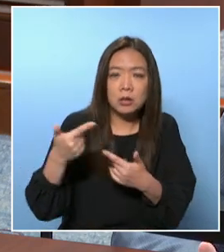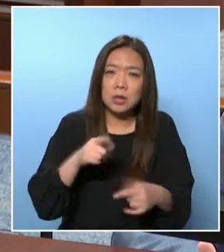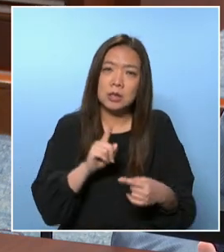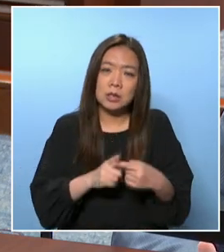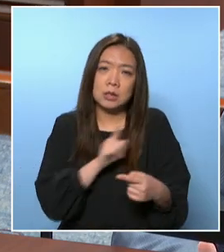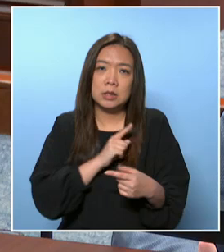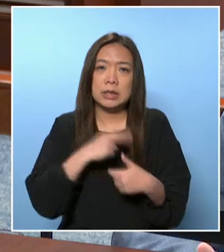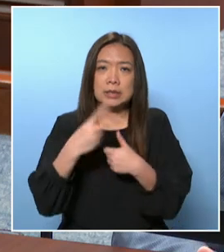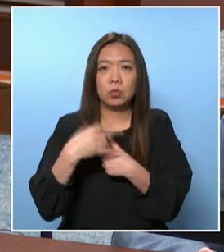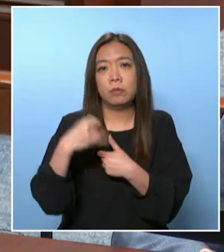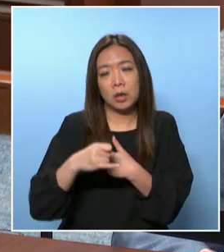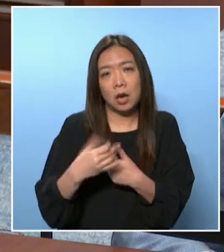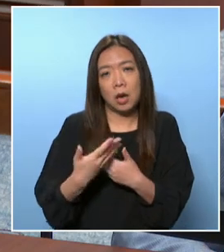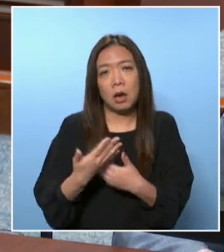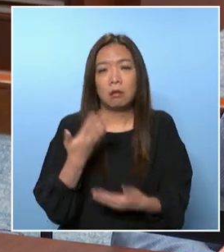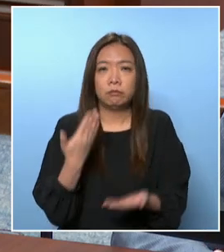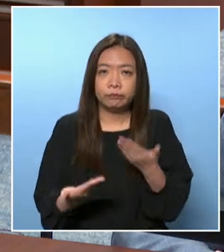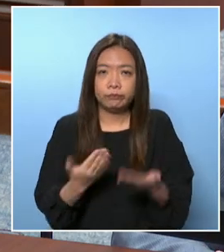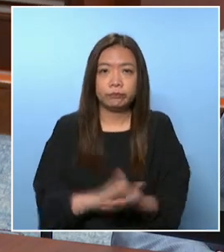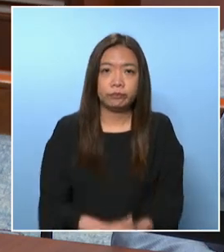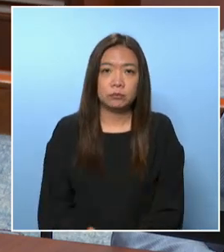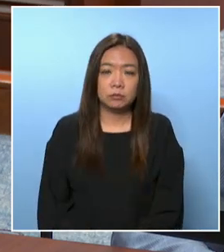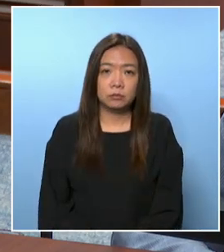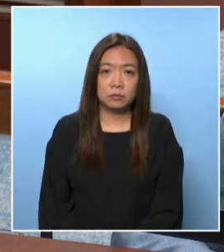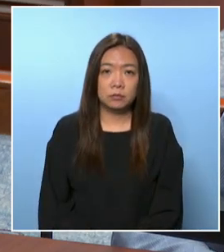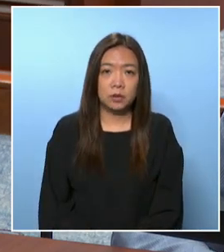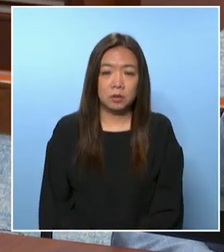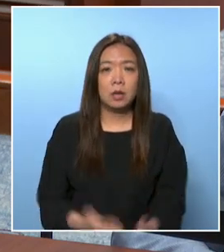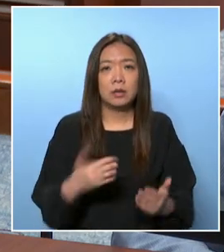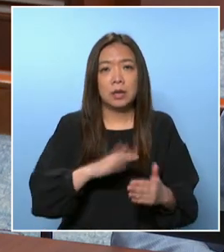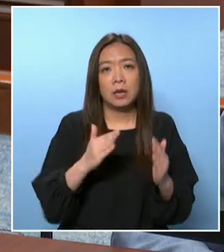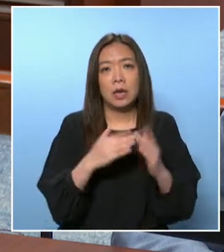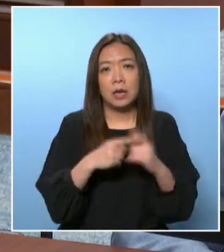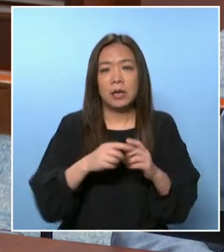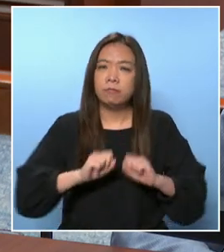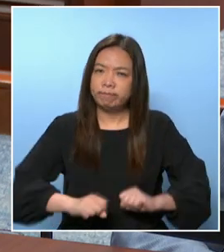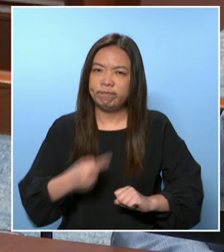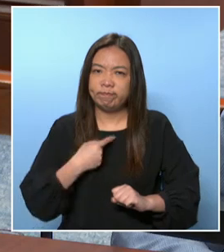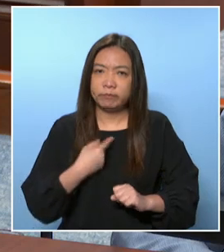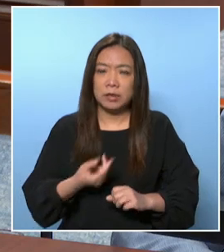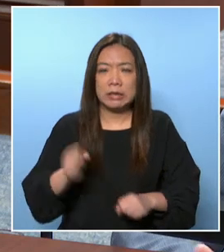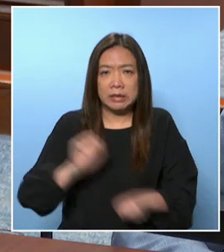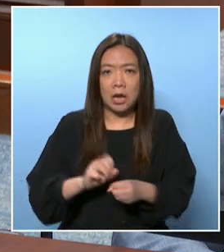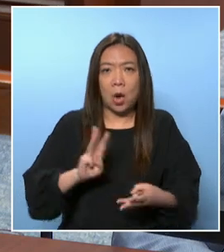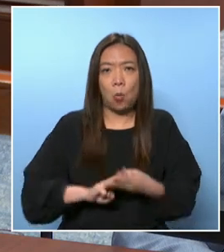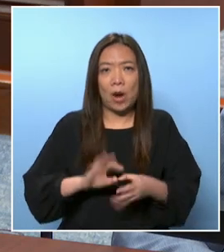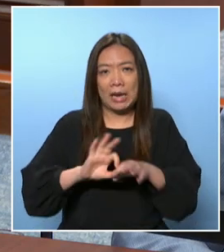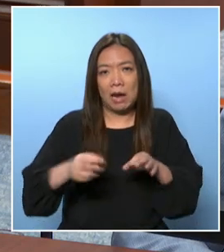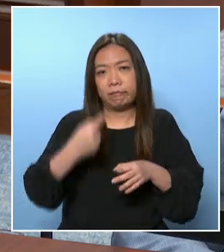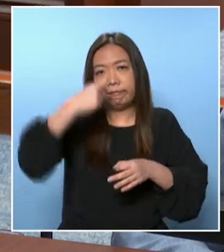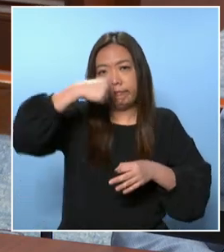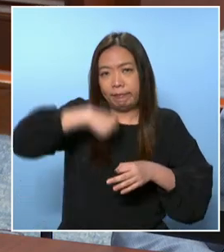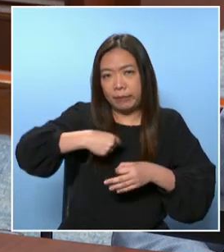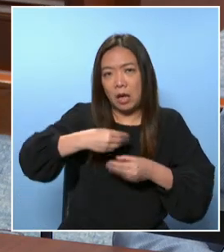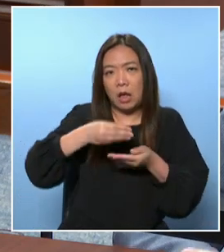If senior citizens can look after themselves, the family members will still